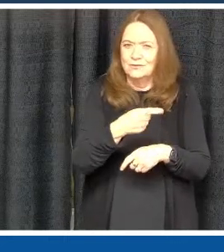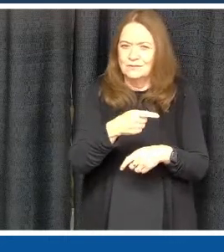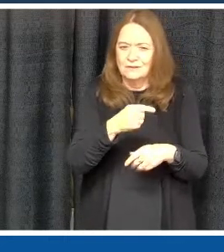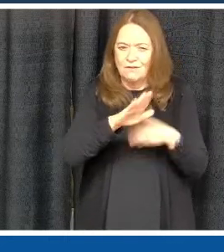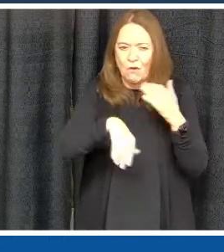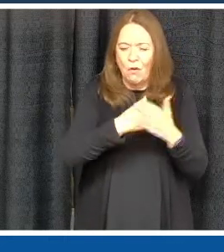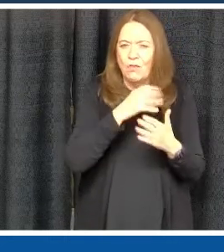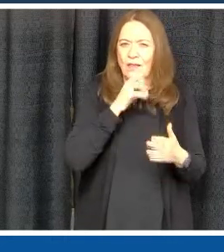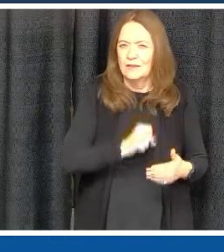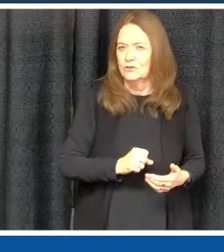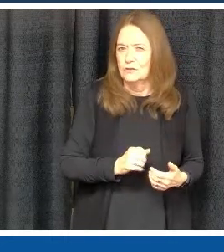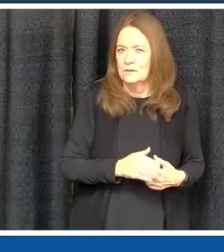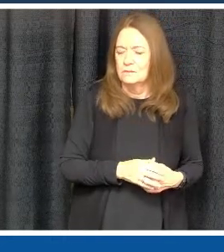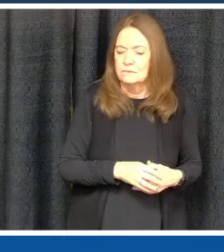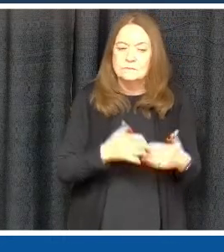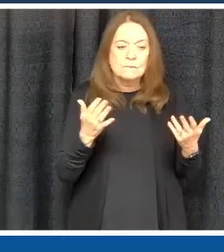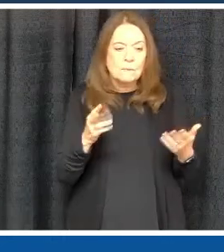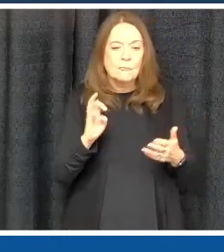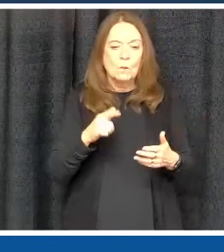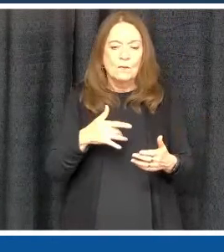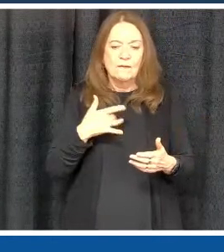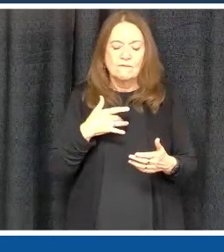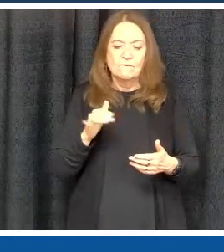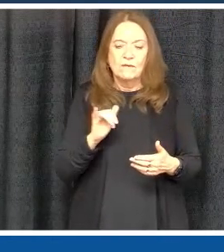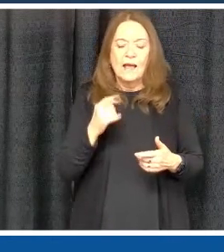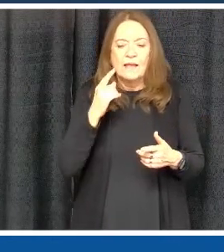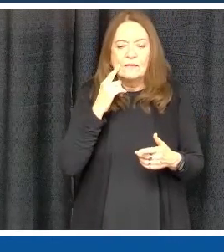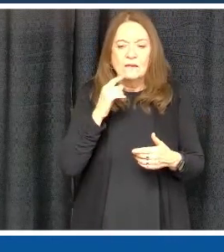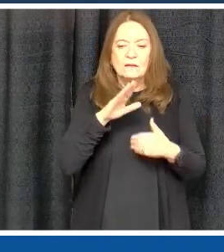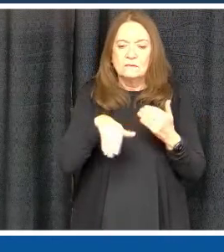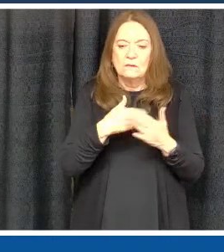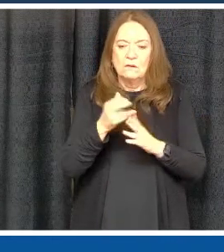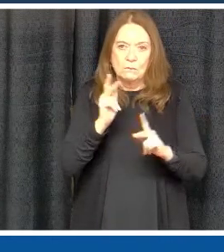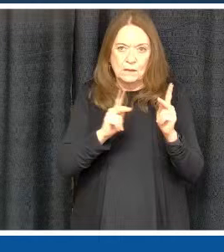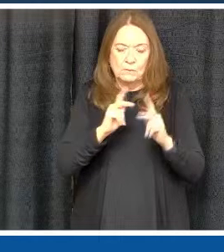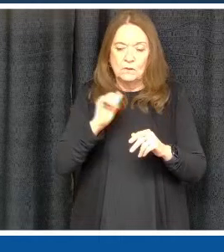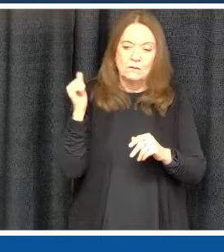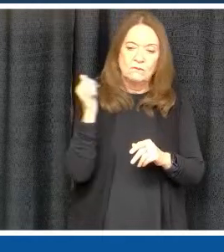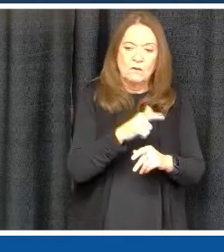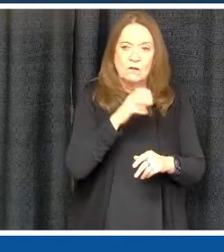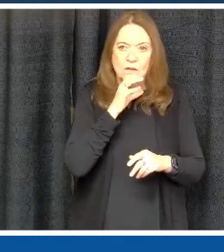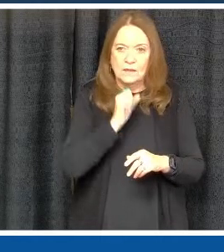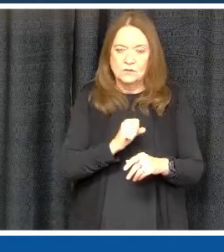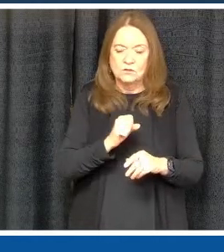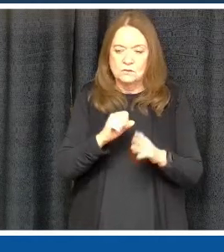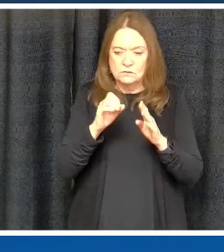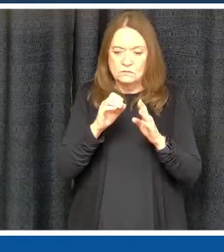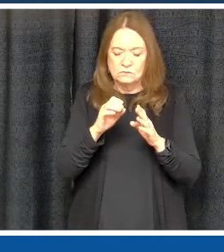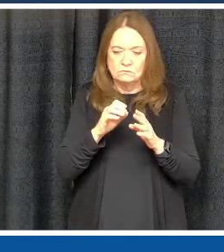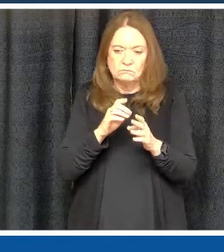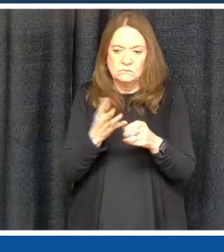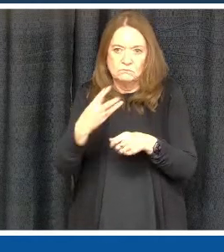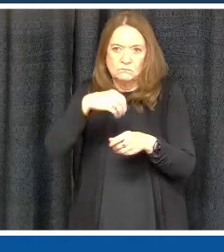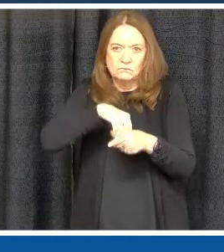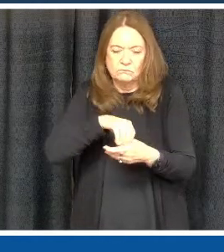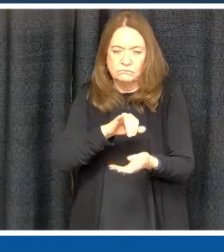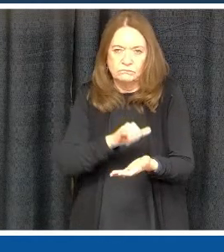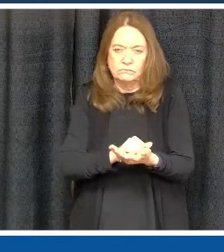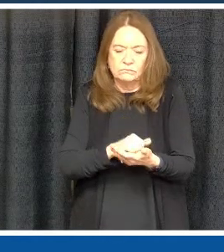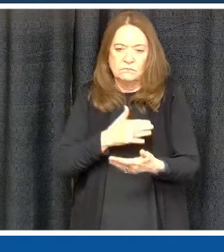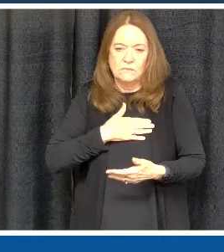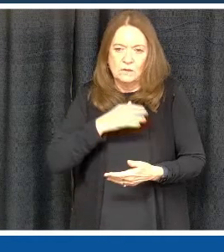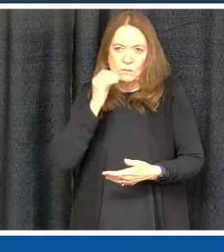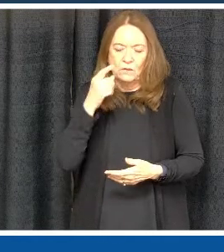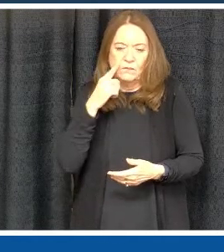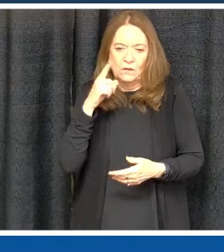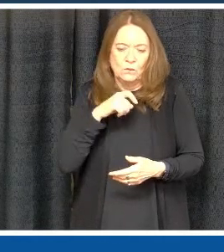ages. Well, I feel like I think all residents of all ages addresses that need in our opinion. I don't know if we needed to